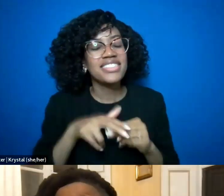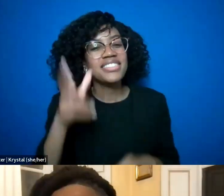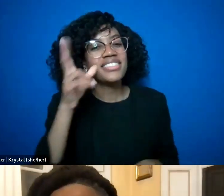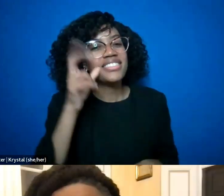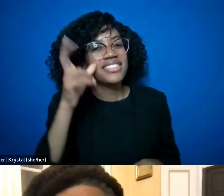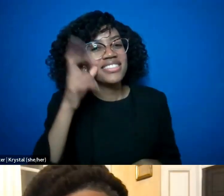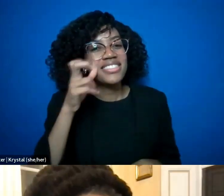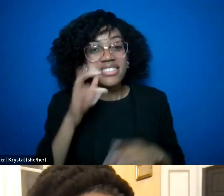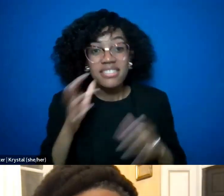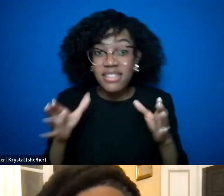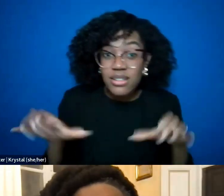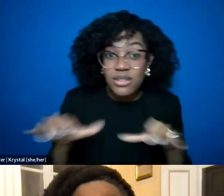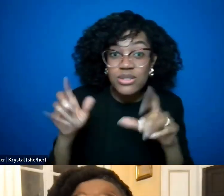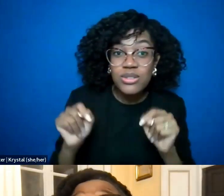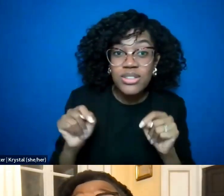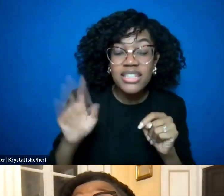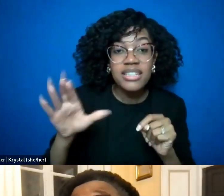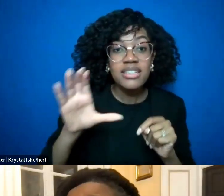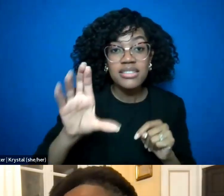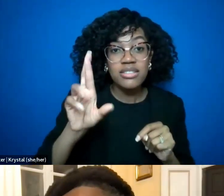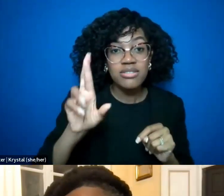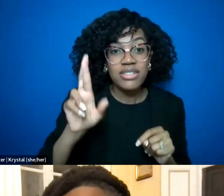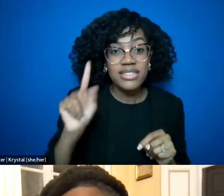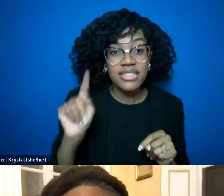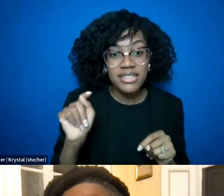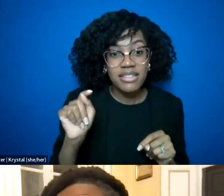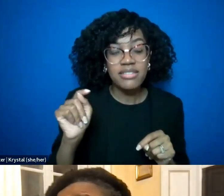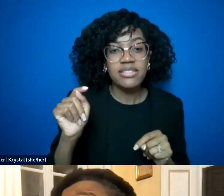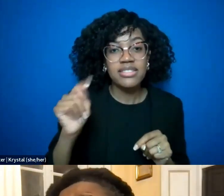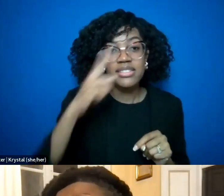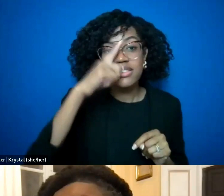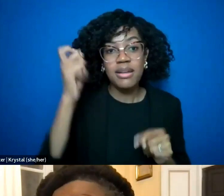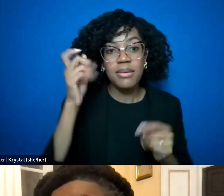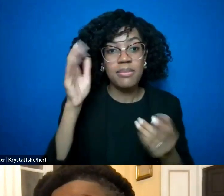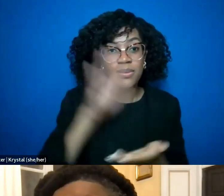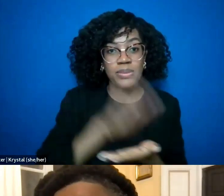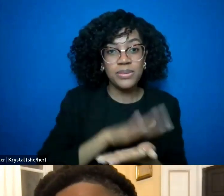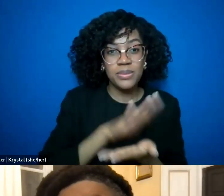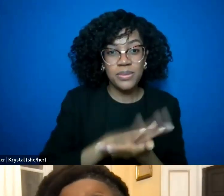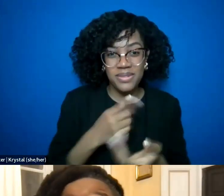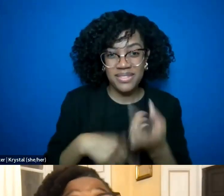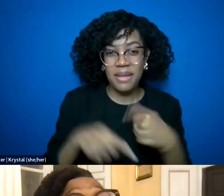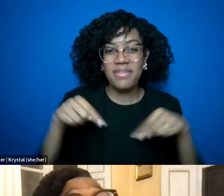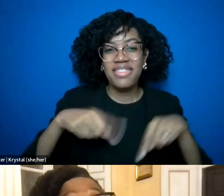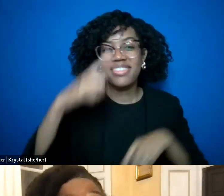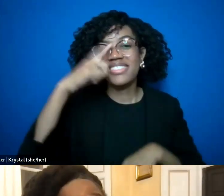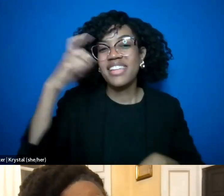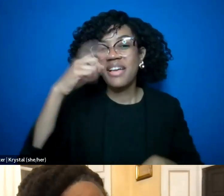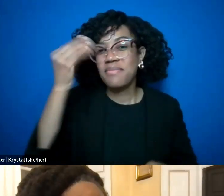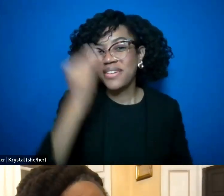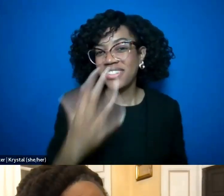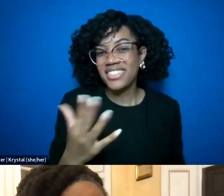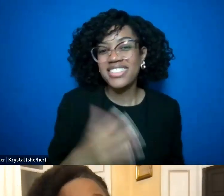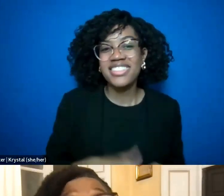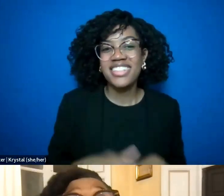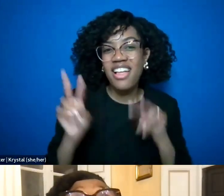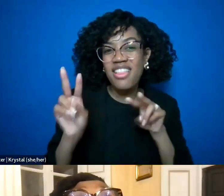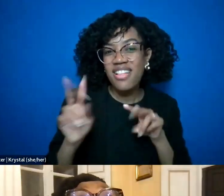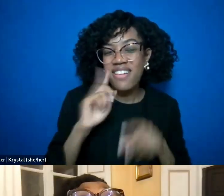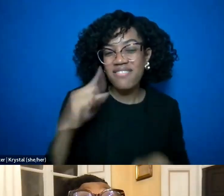So powerful. Don't forget, Critical Race Theory Summer School is coming up this summer. Yes. So look for